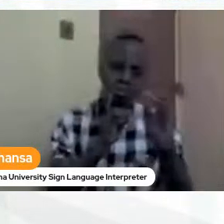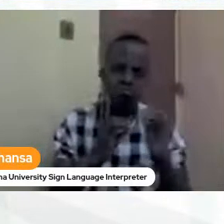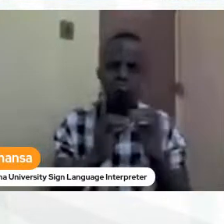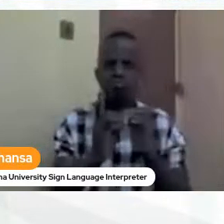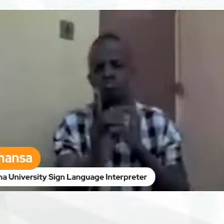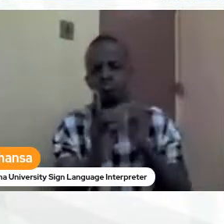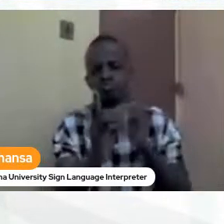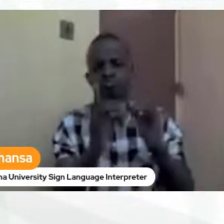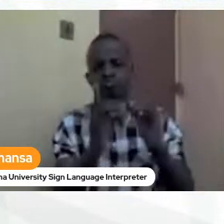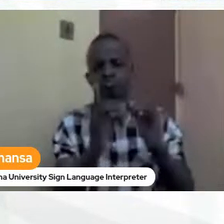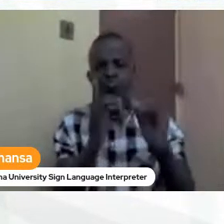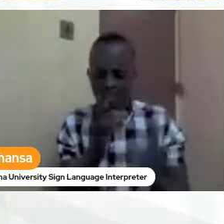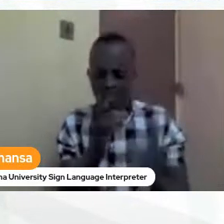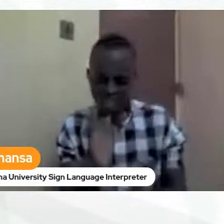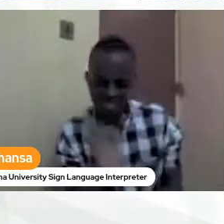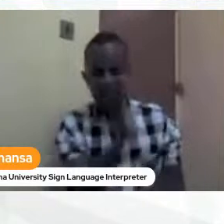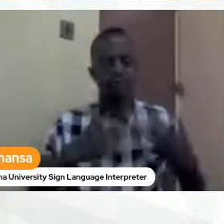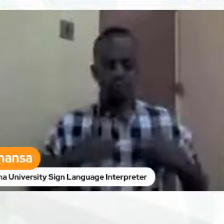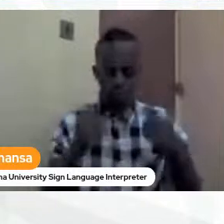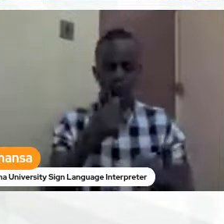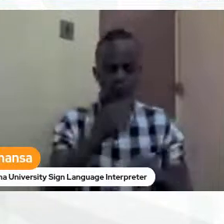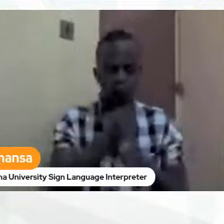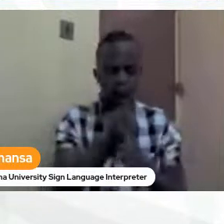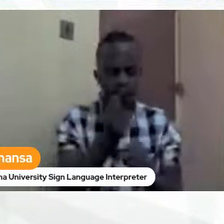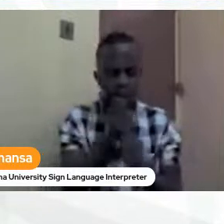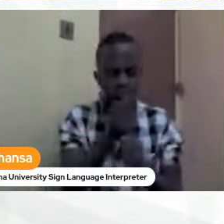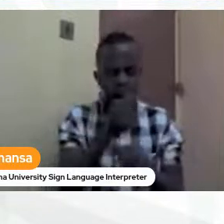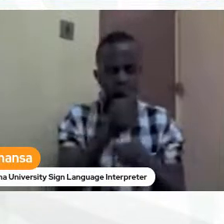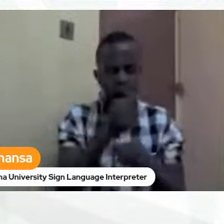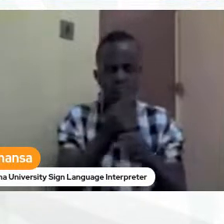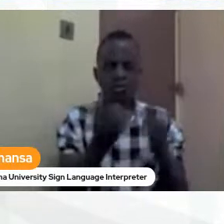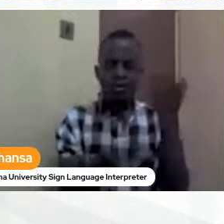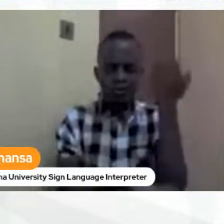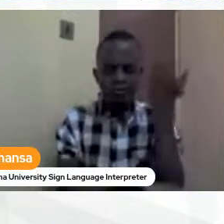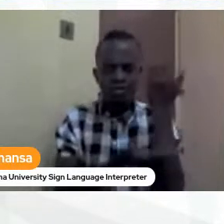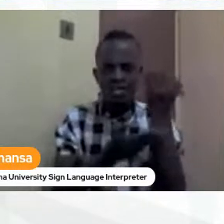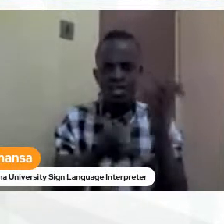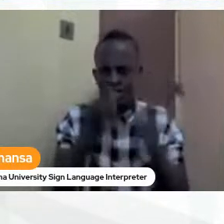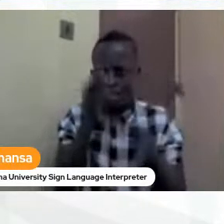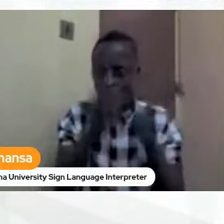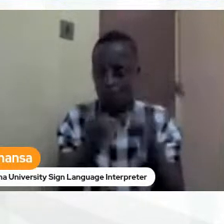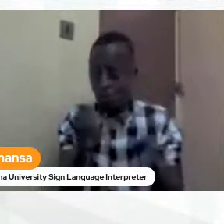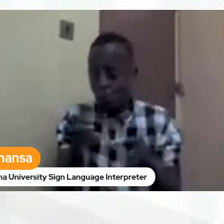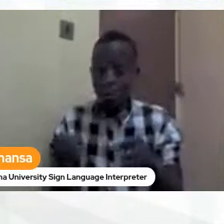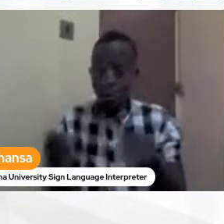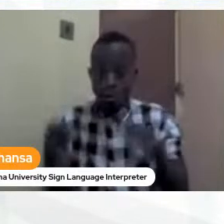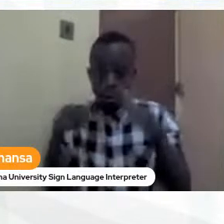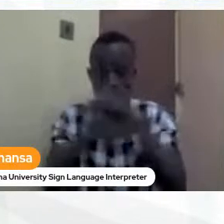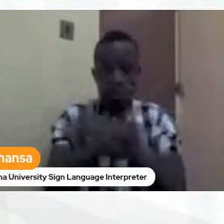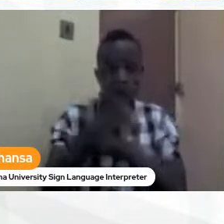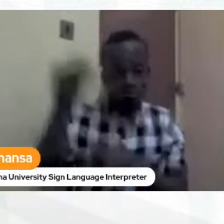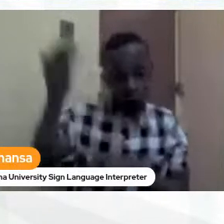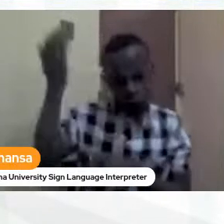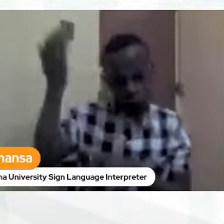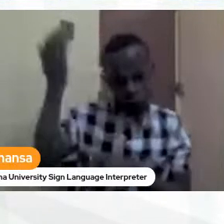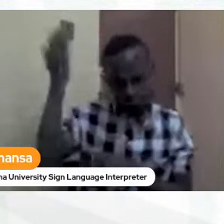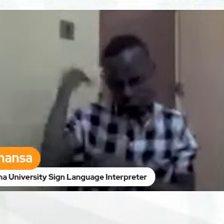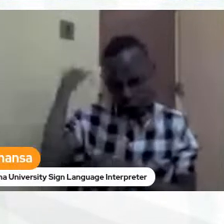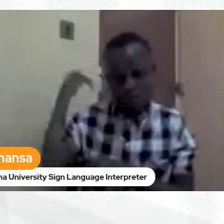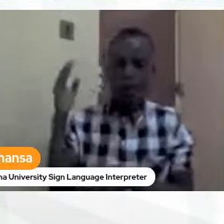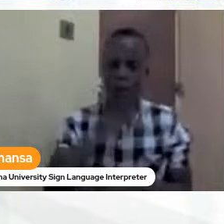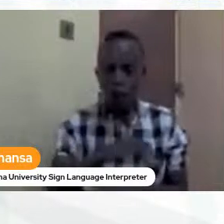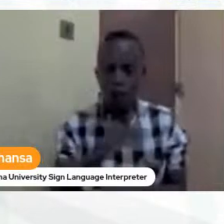health. So you'd agree with me if you have attended our past engagements that this is a